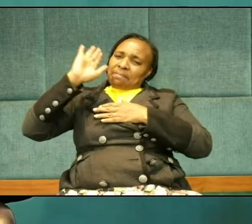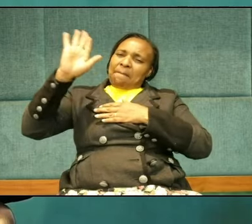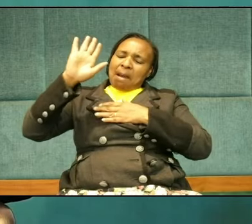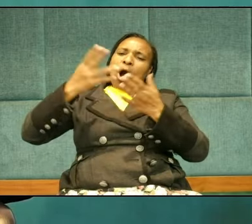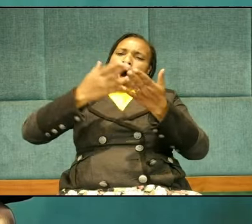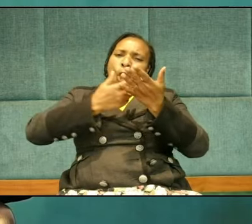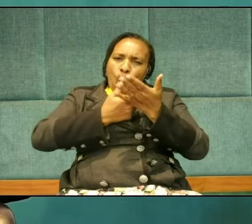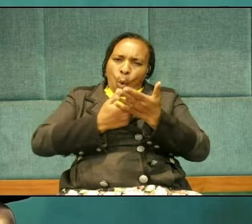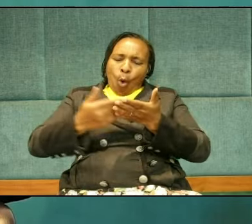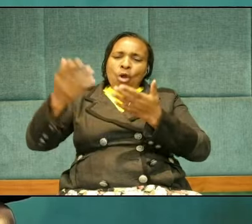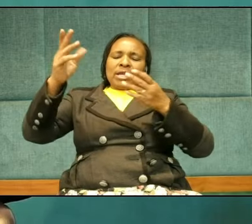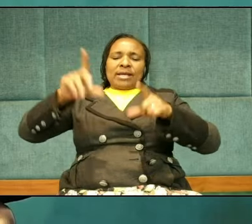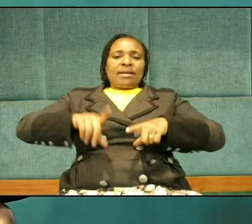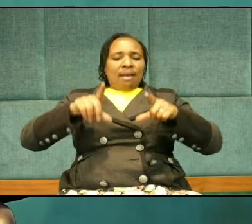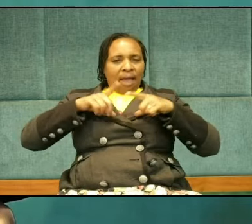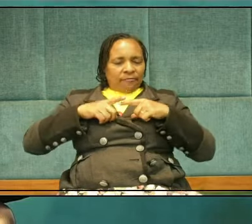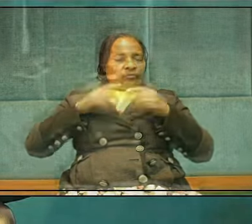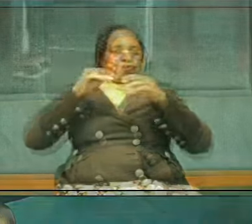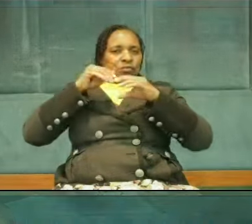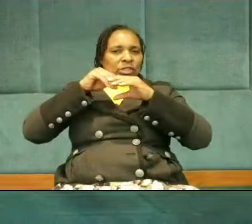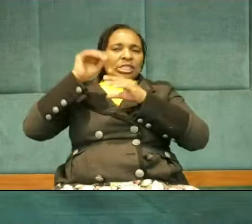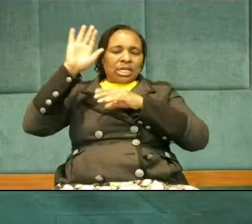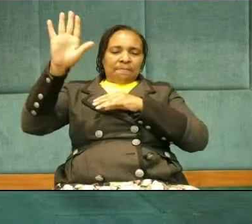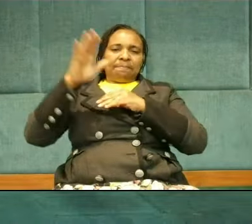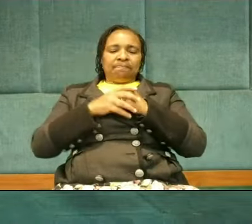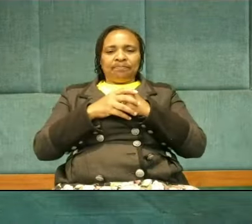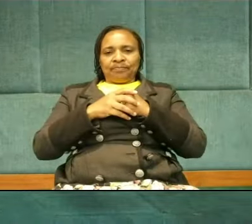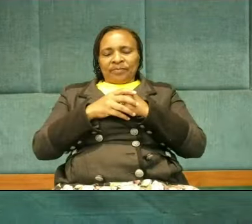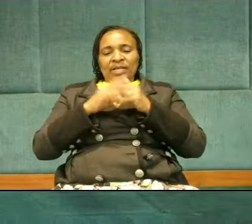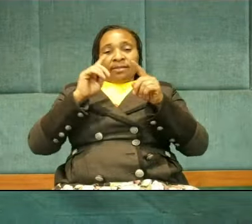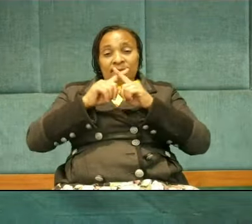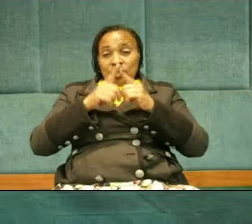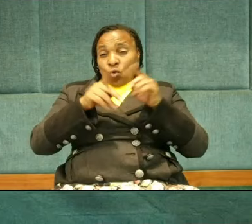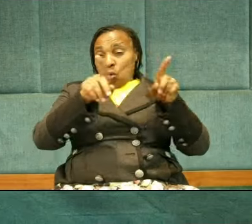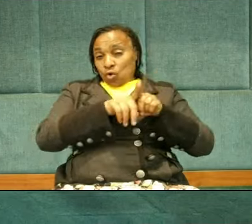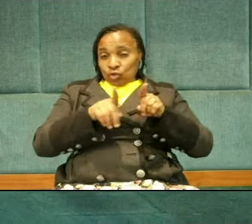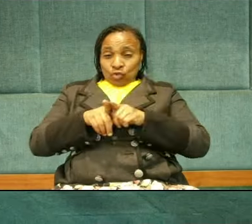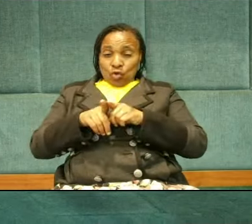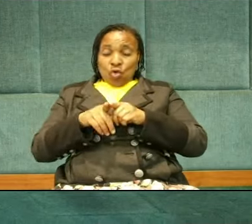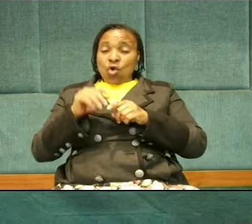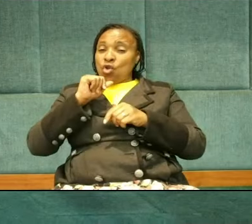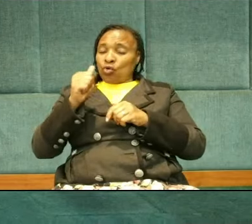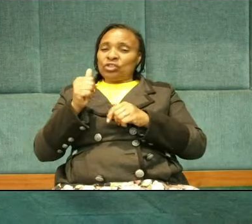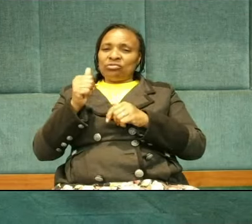fully dedicate our lives to God. Yeah. And also not to be